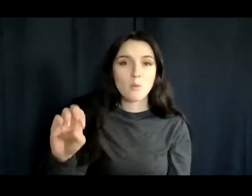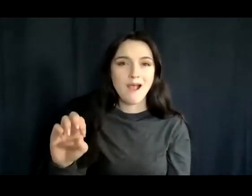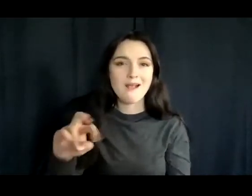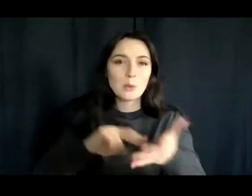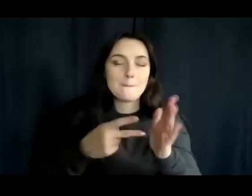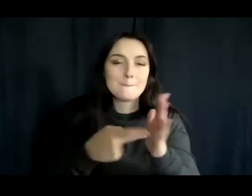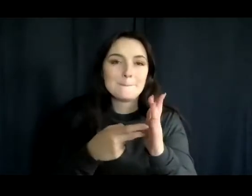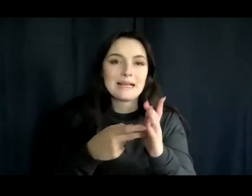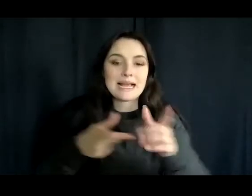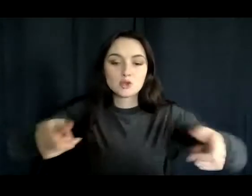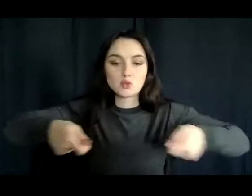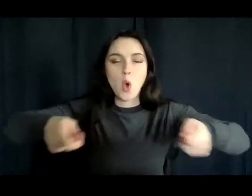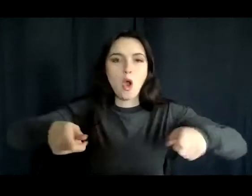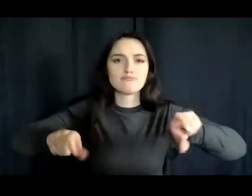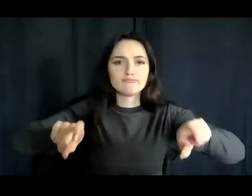and,